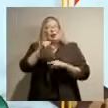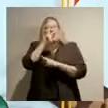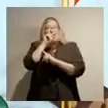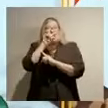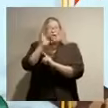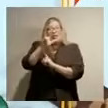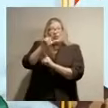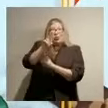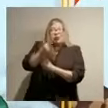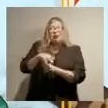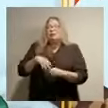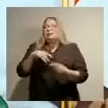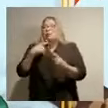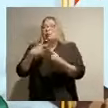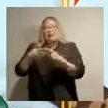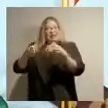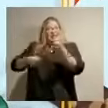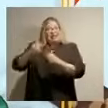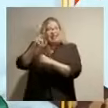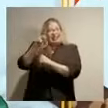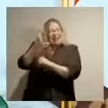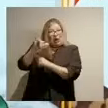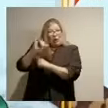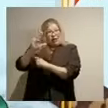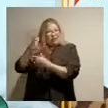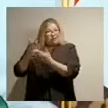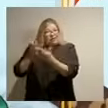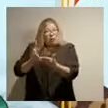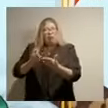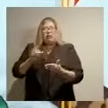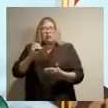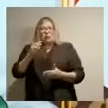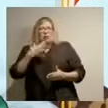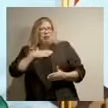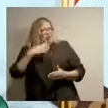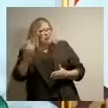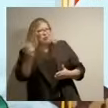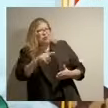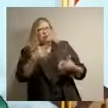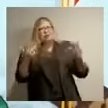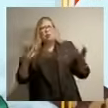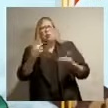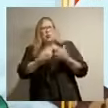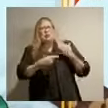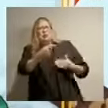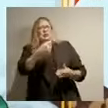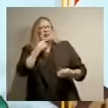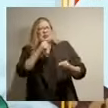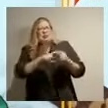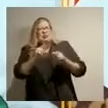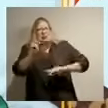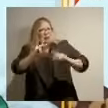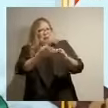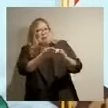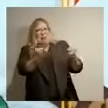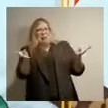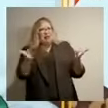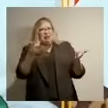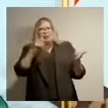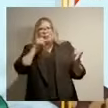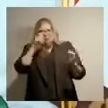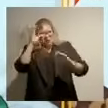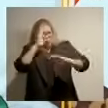really I guess my question for you is, what do you say to people, to the public who worries